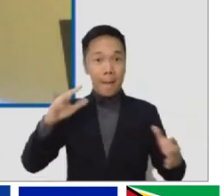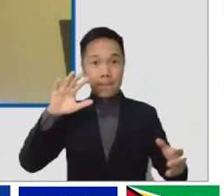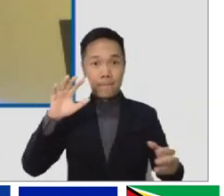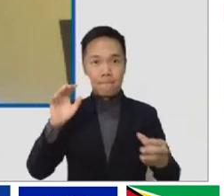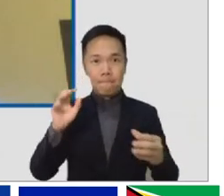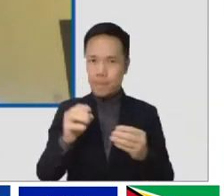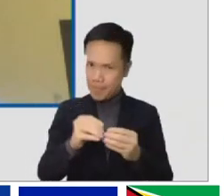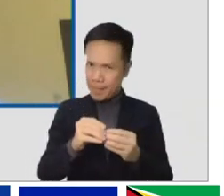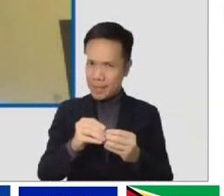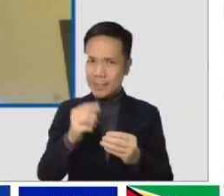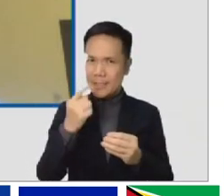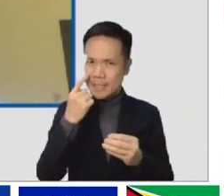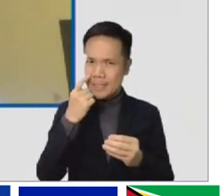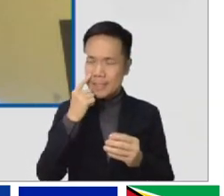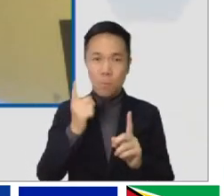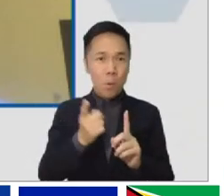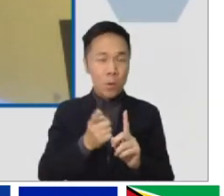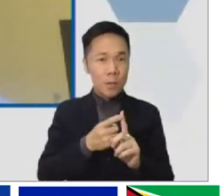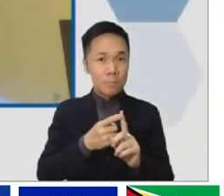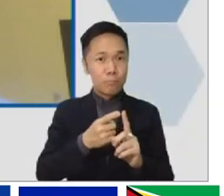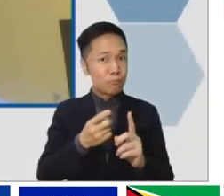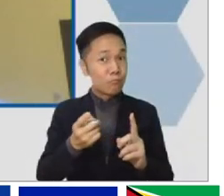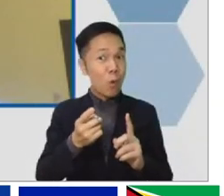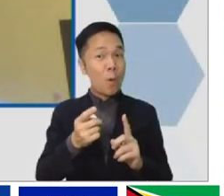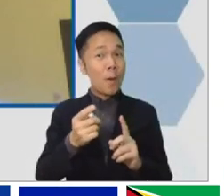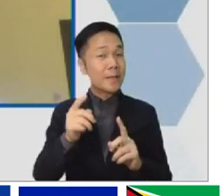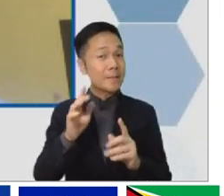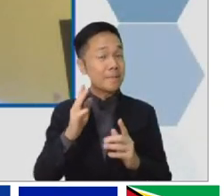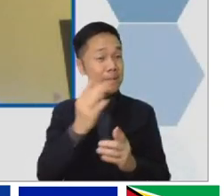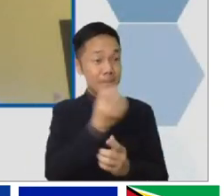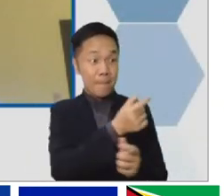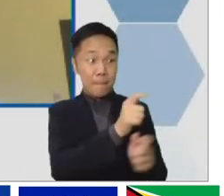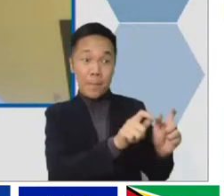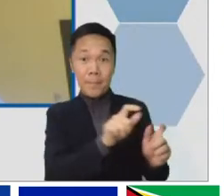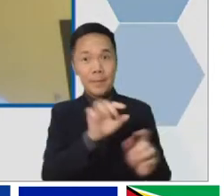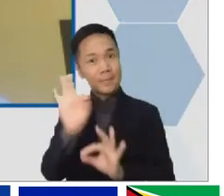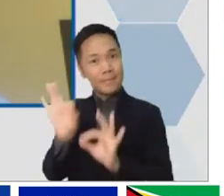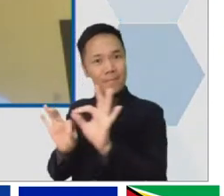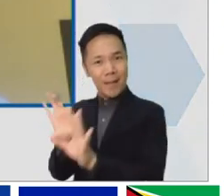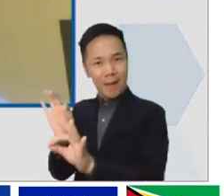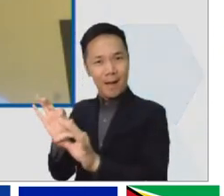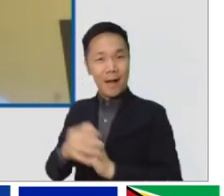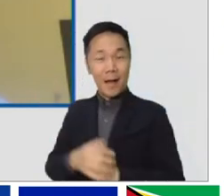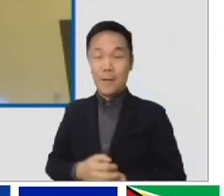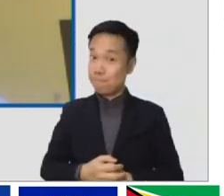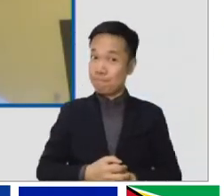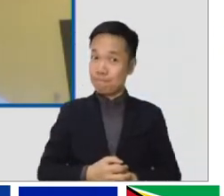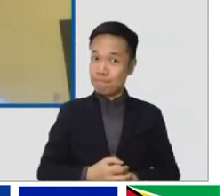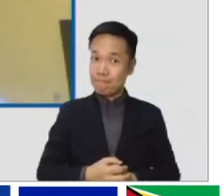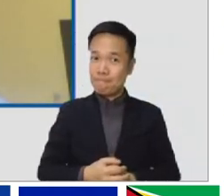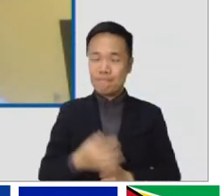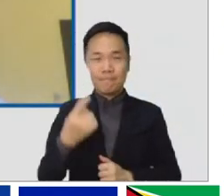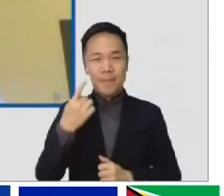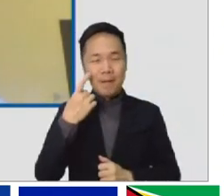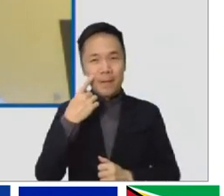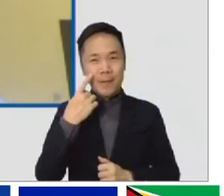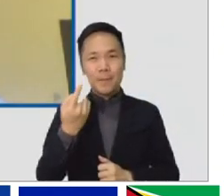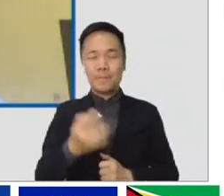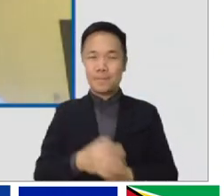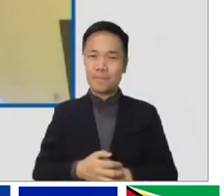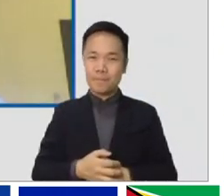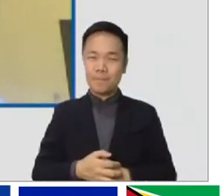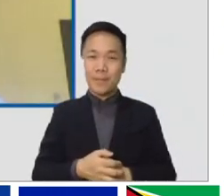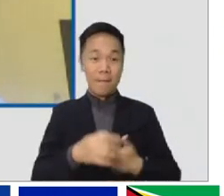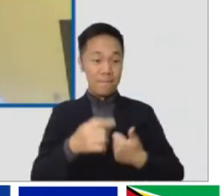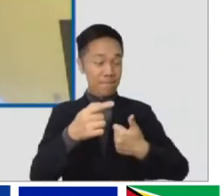which have been asked by our audience to the participants. And I will start by reading the questions in